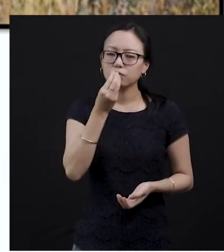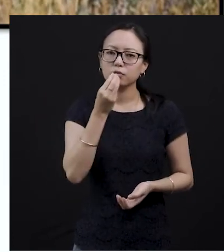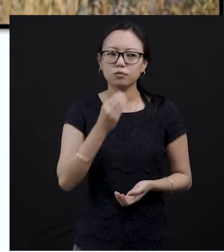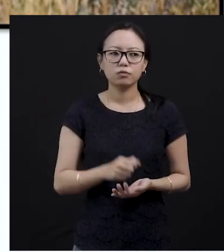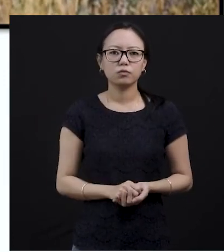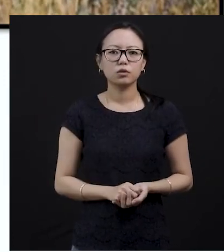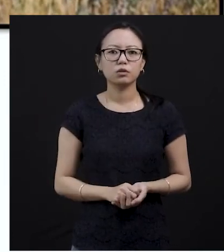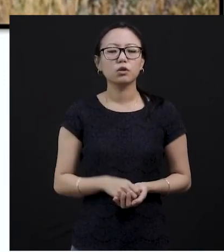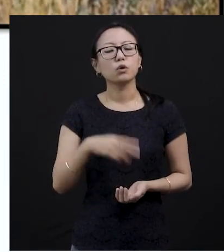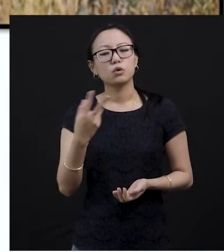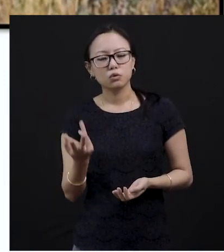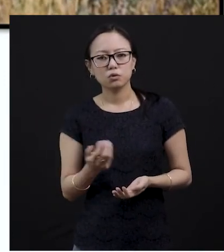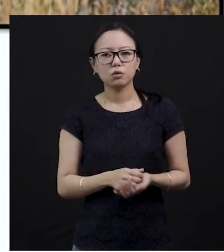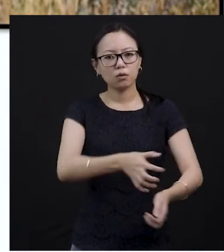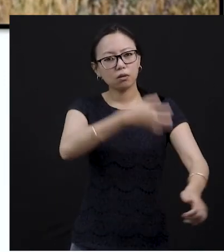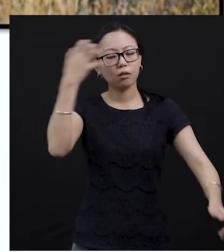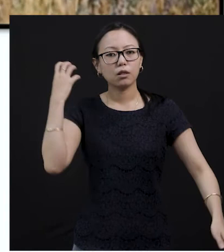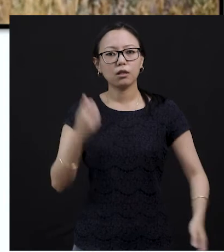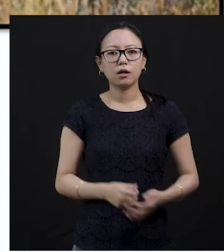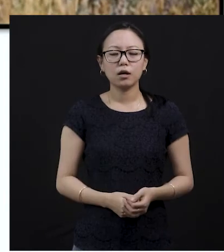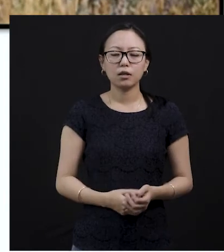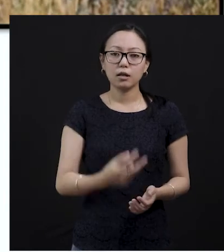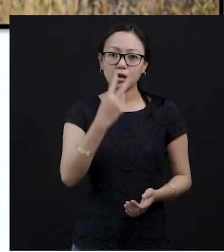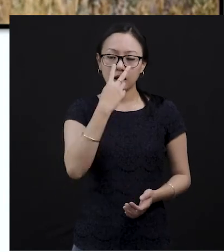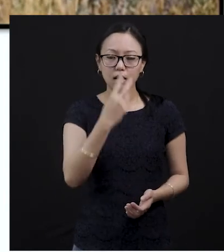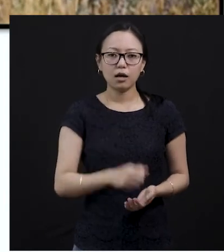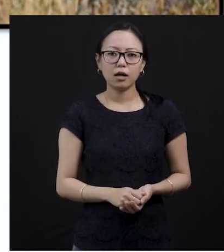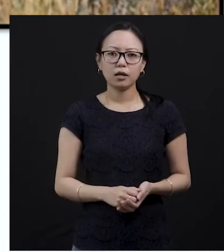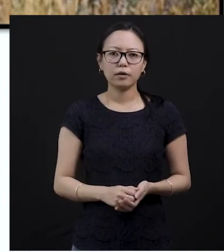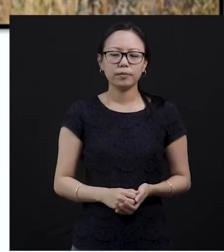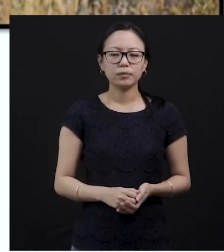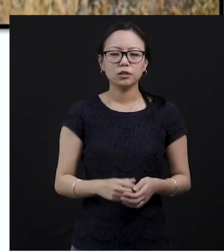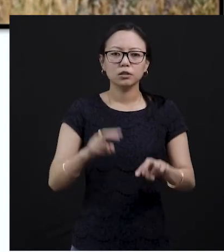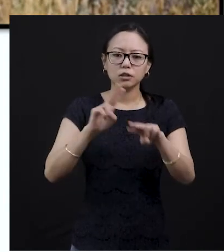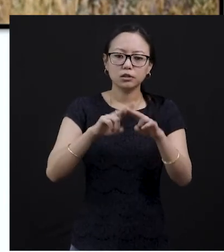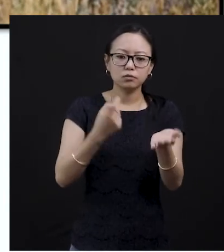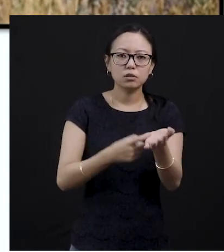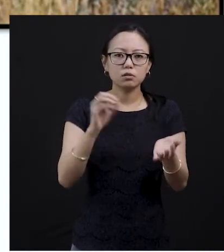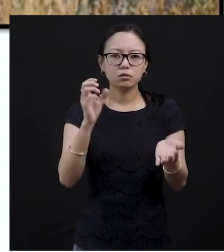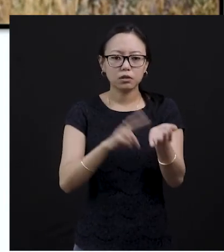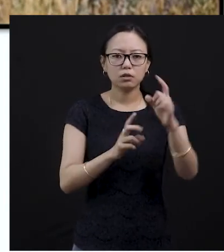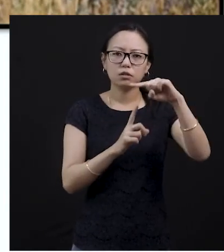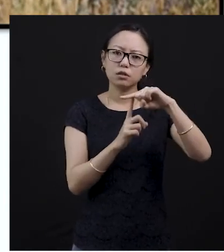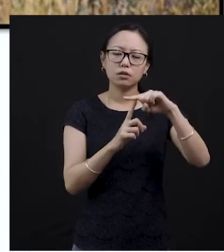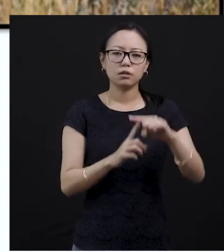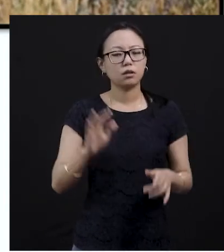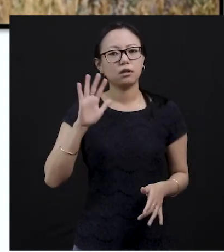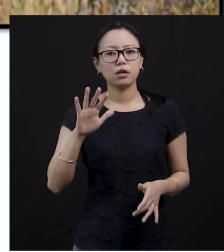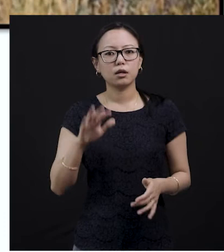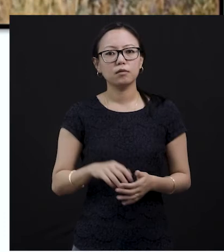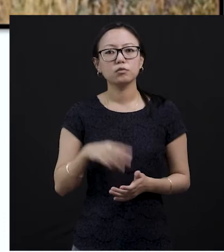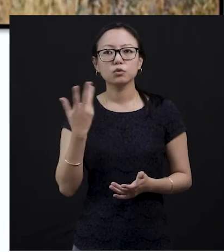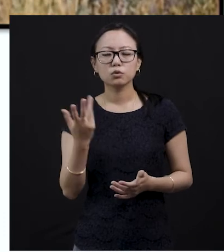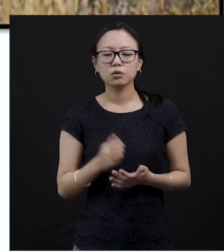a clear idea. They have to see where their prey are, okay? That means the prey means the animals to